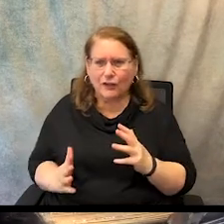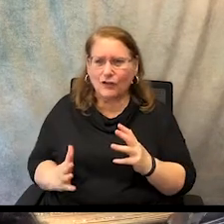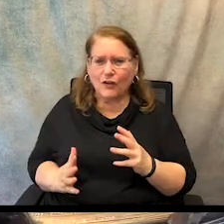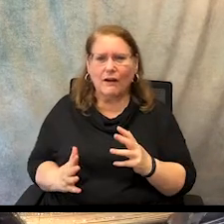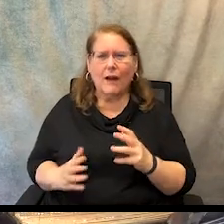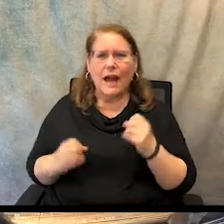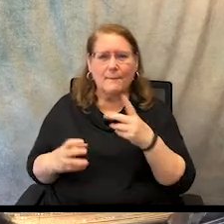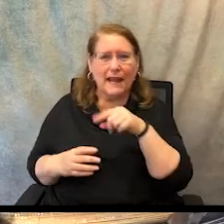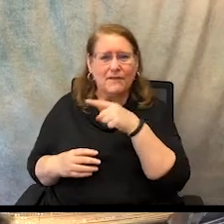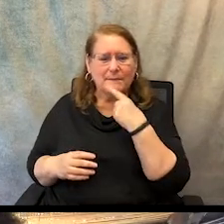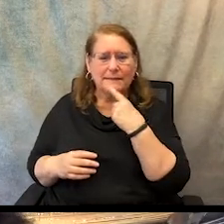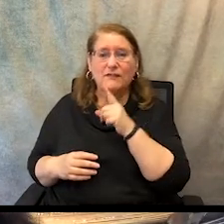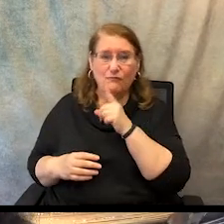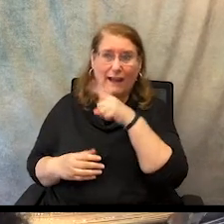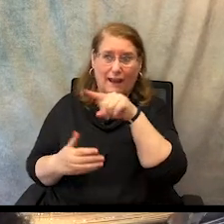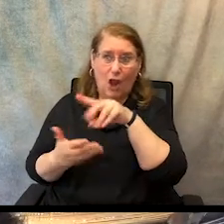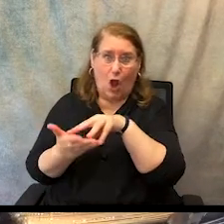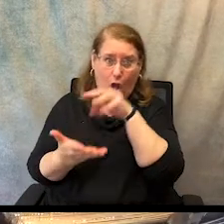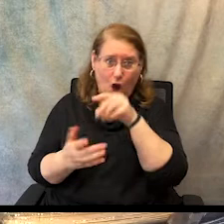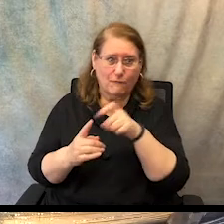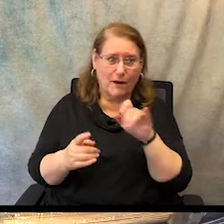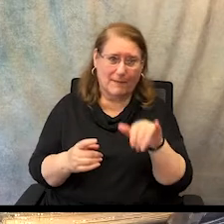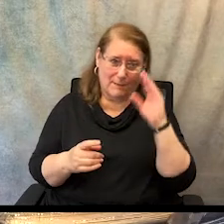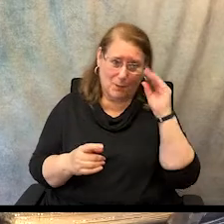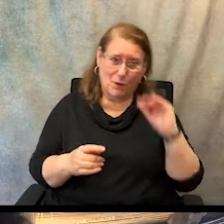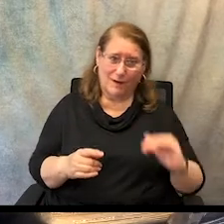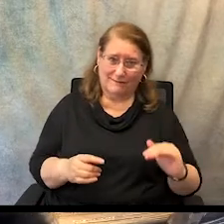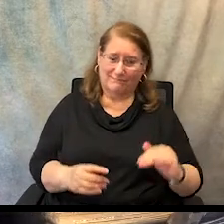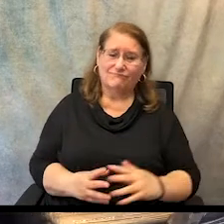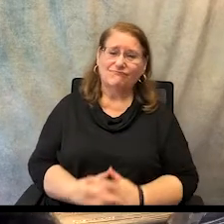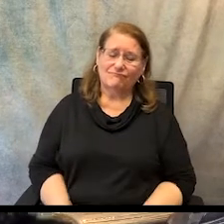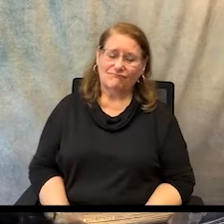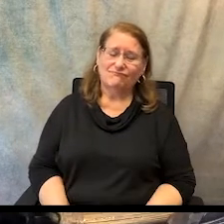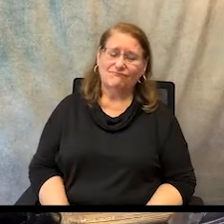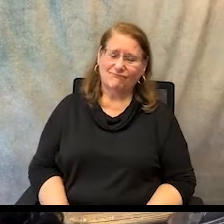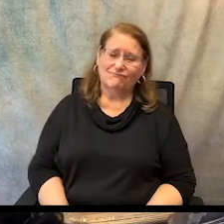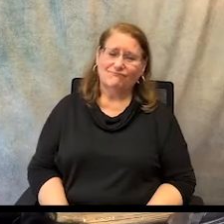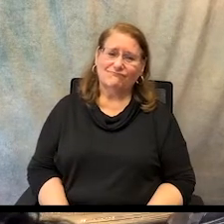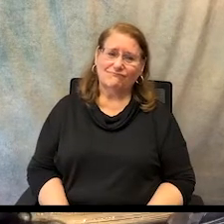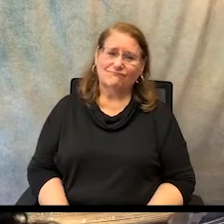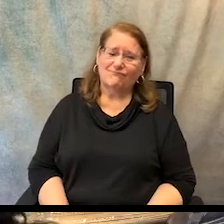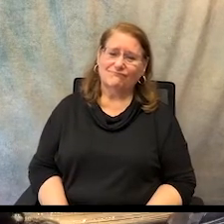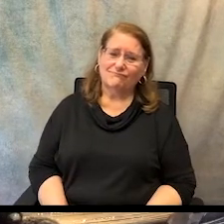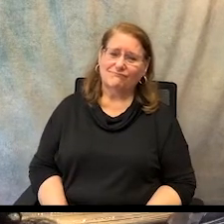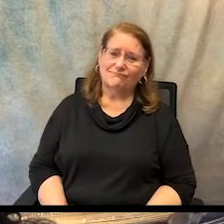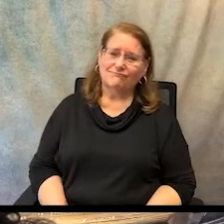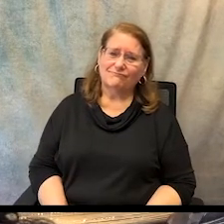actors. And many of them said that really we learned something from this small child. Yeah. And the other characters,